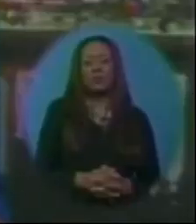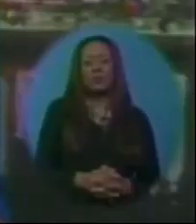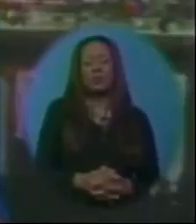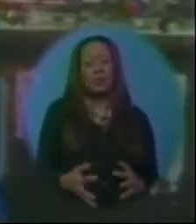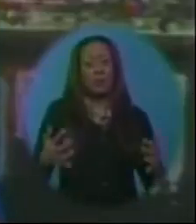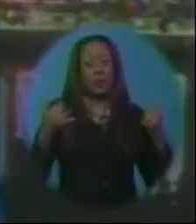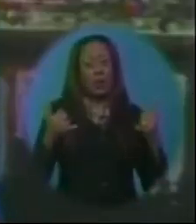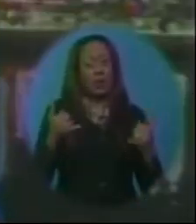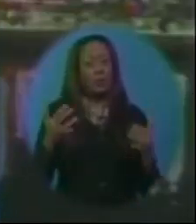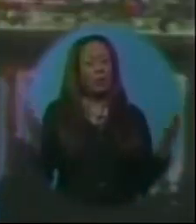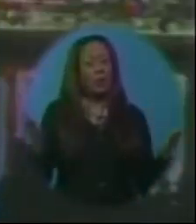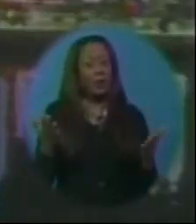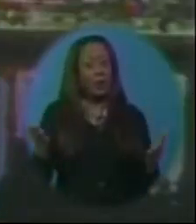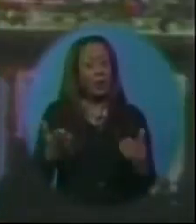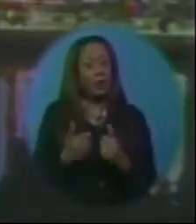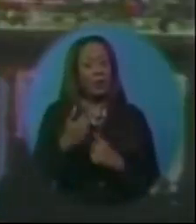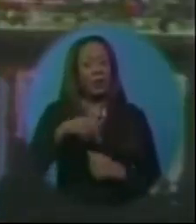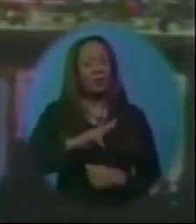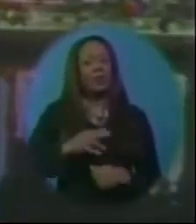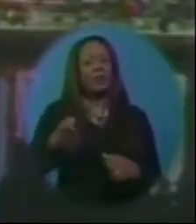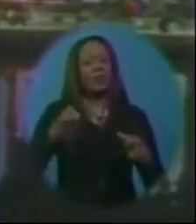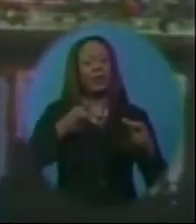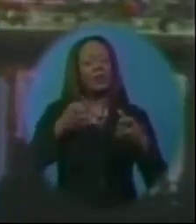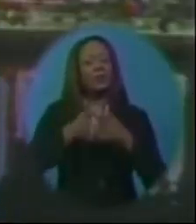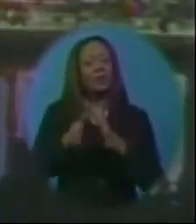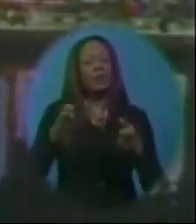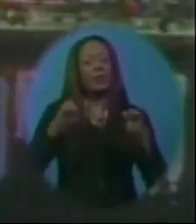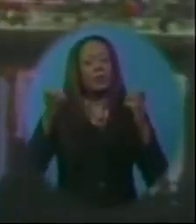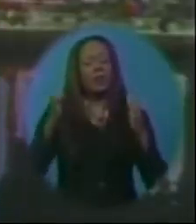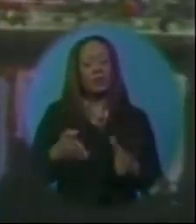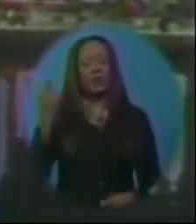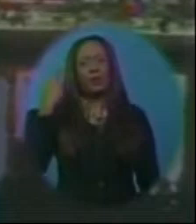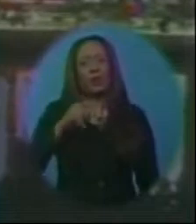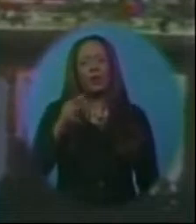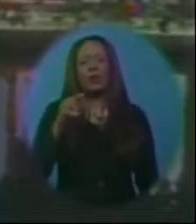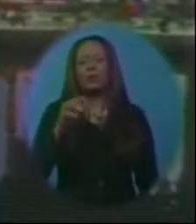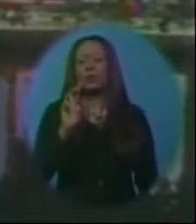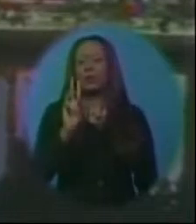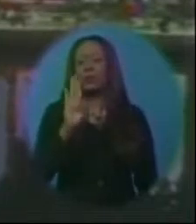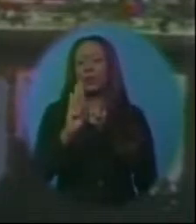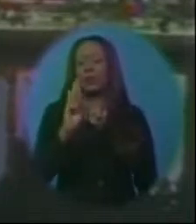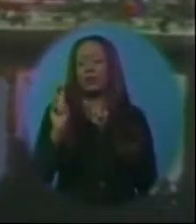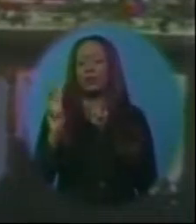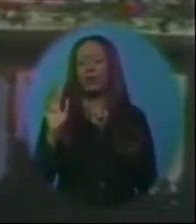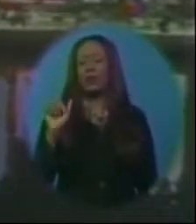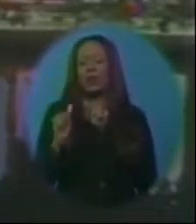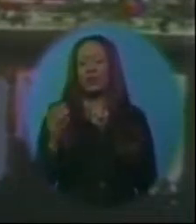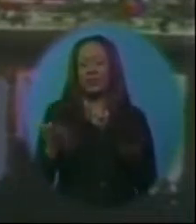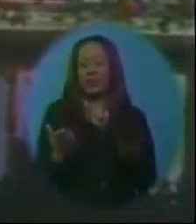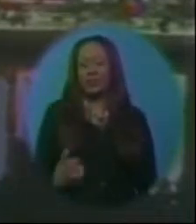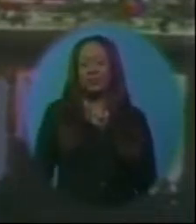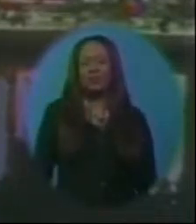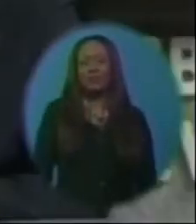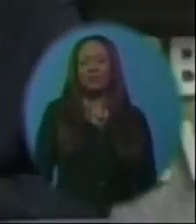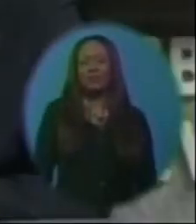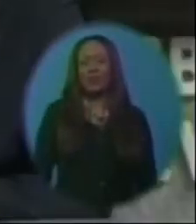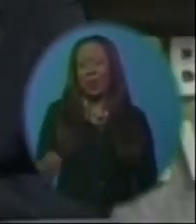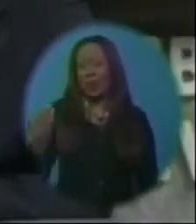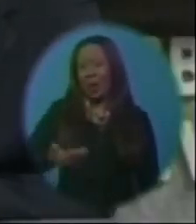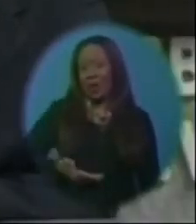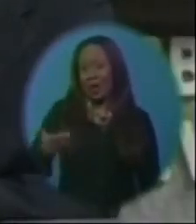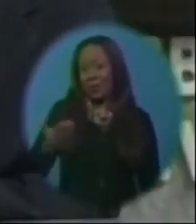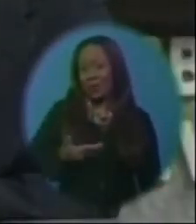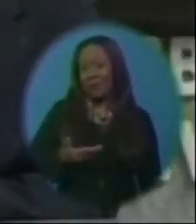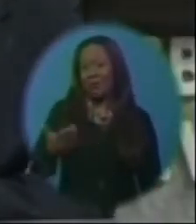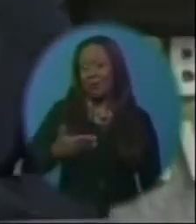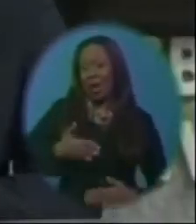joining us live to discuss some of the issues facing the BWA is General Manager Keith Roy Halliday. Mr. Halliday, welcome. Happy New Year,